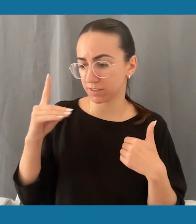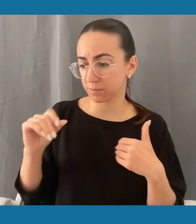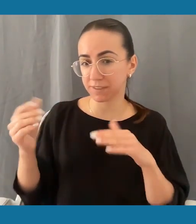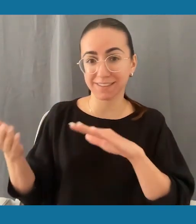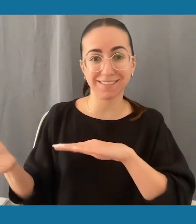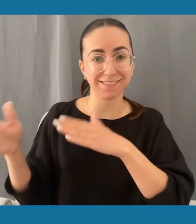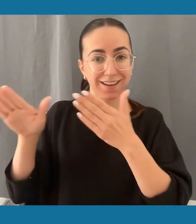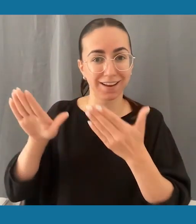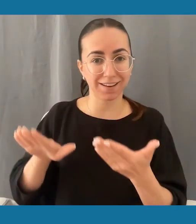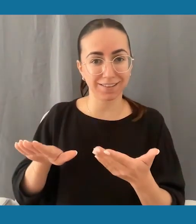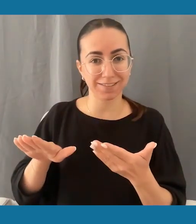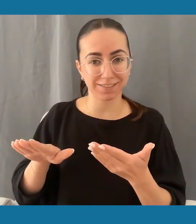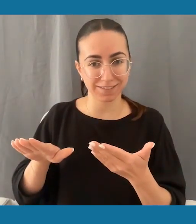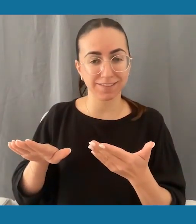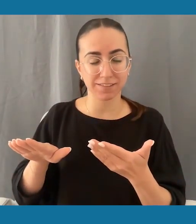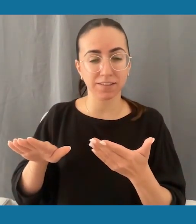dies,